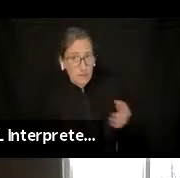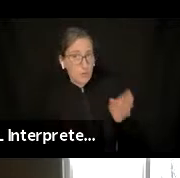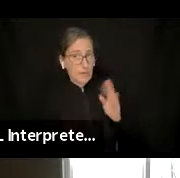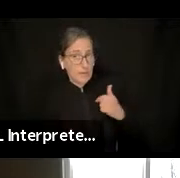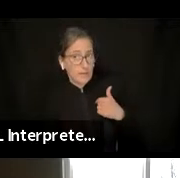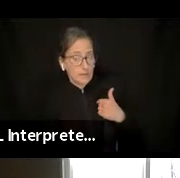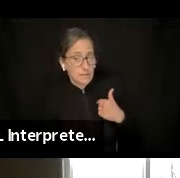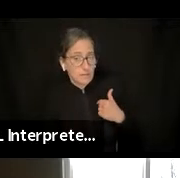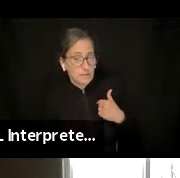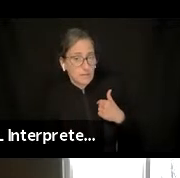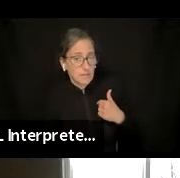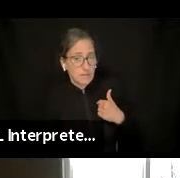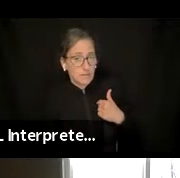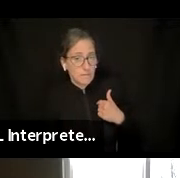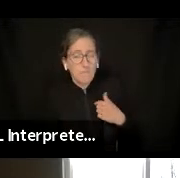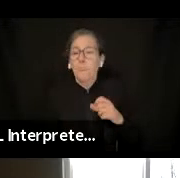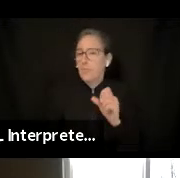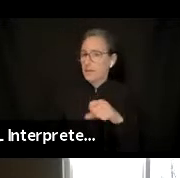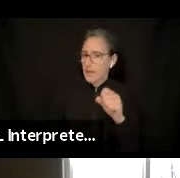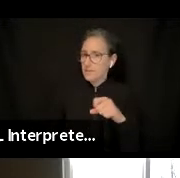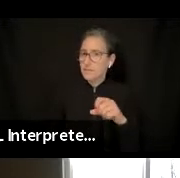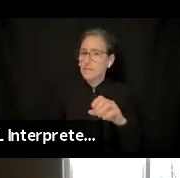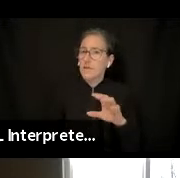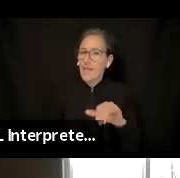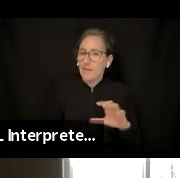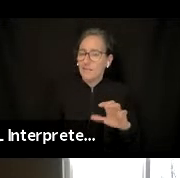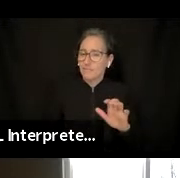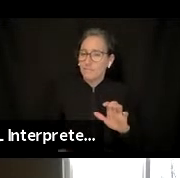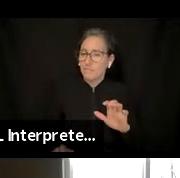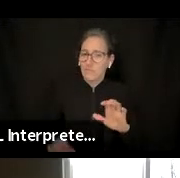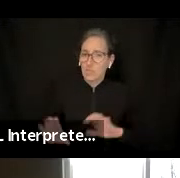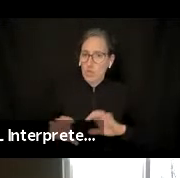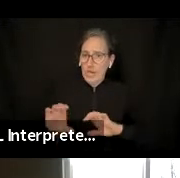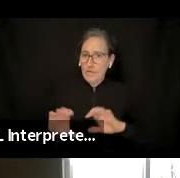Mary? The chat,